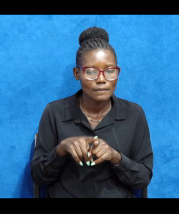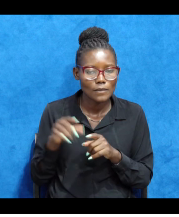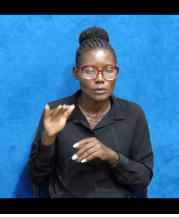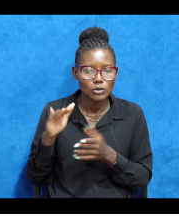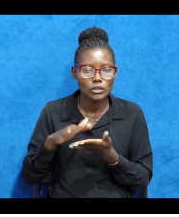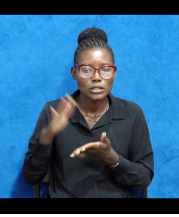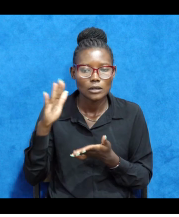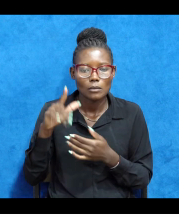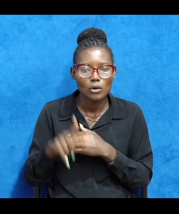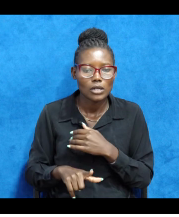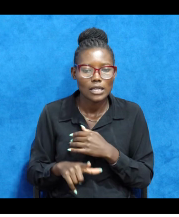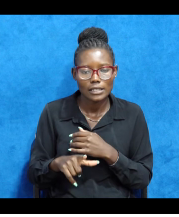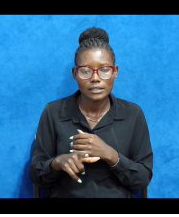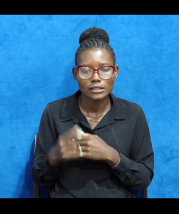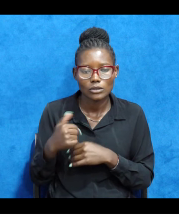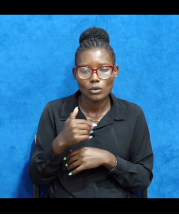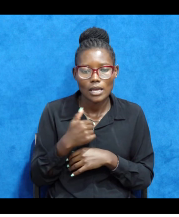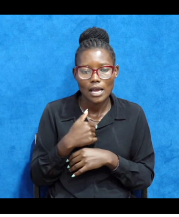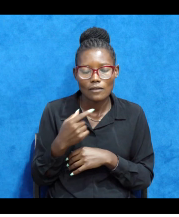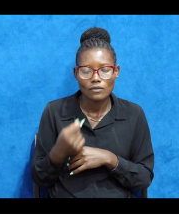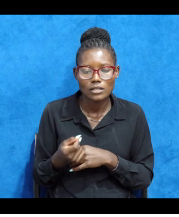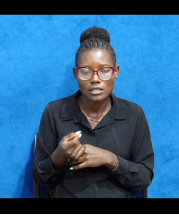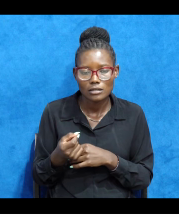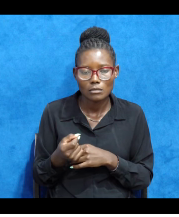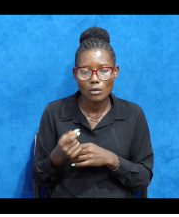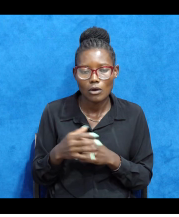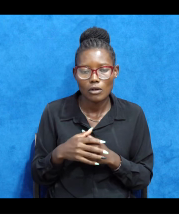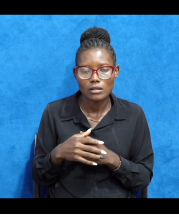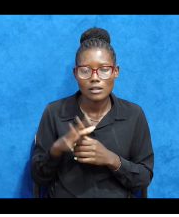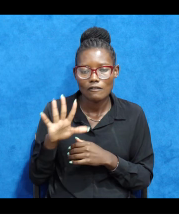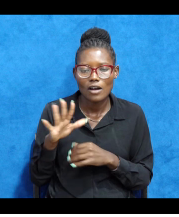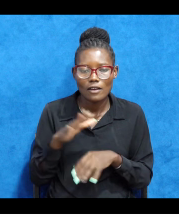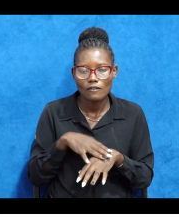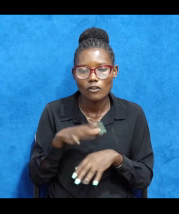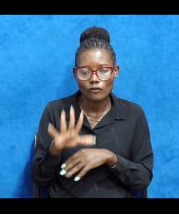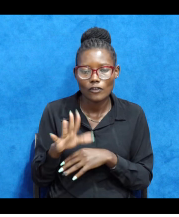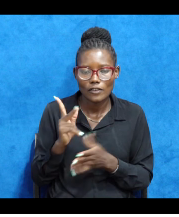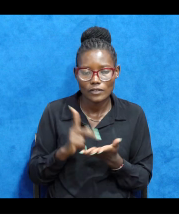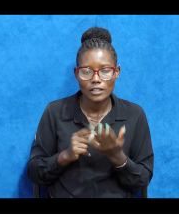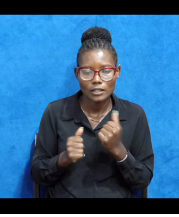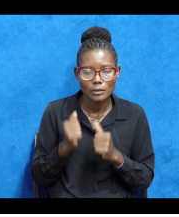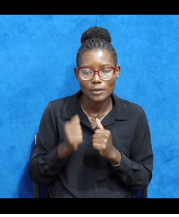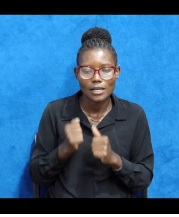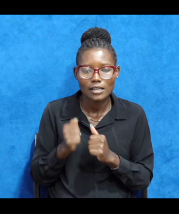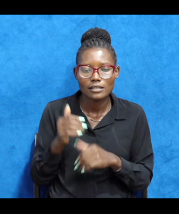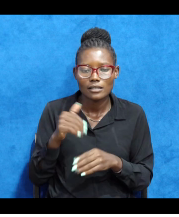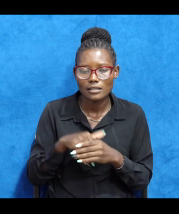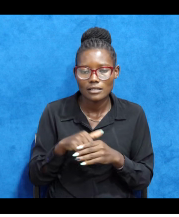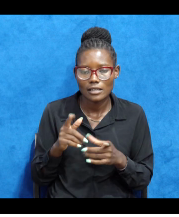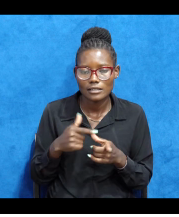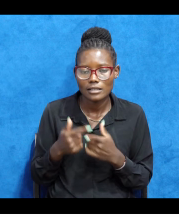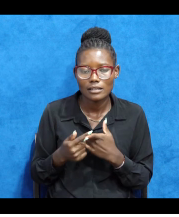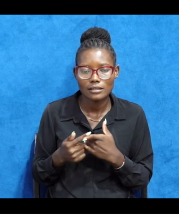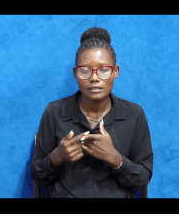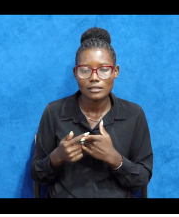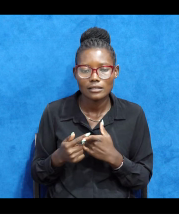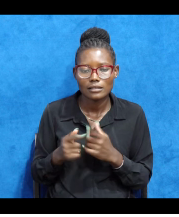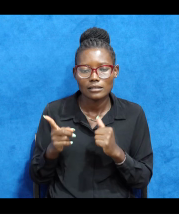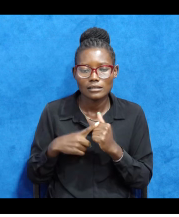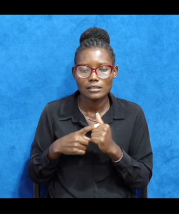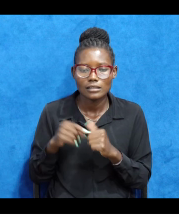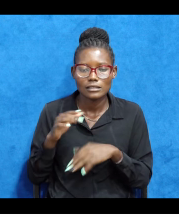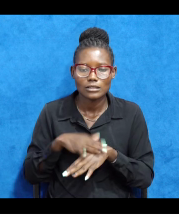mean more accelerations, and everything will happen at a faster pace. We can kind of do a similar manipulation